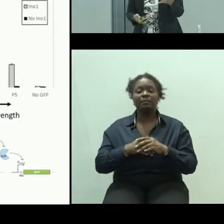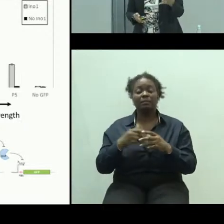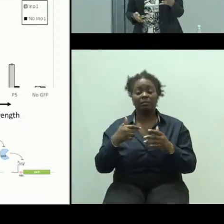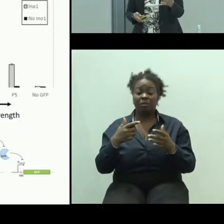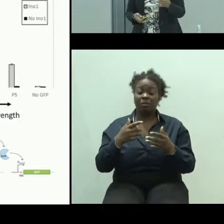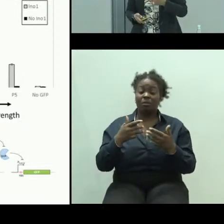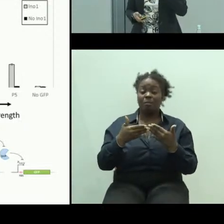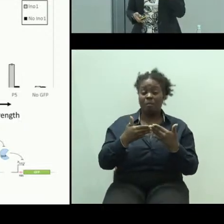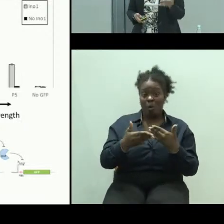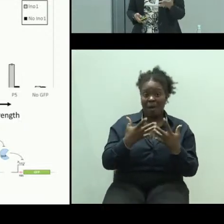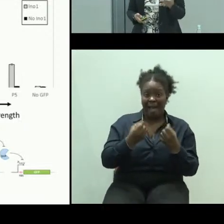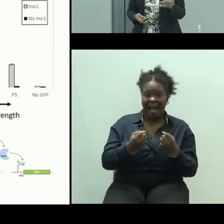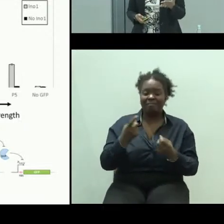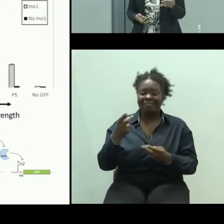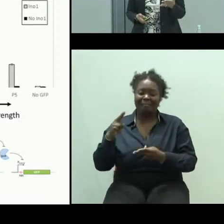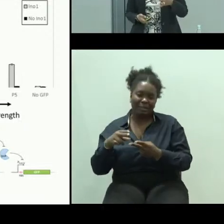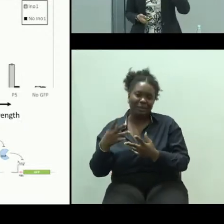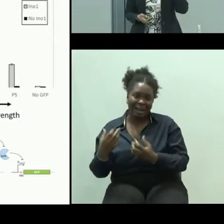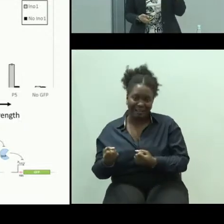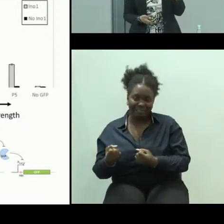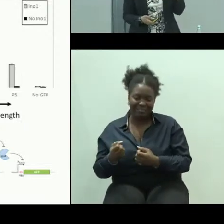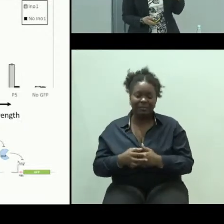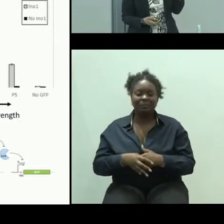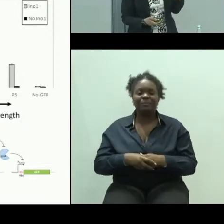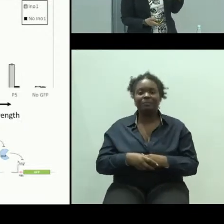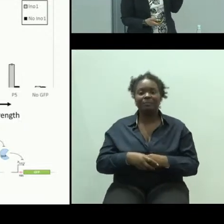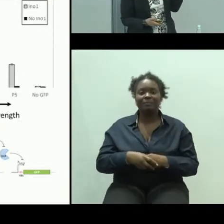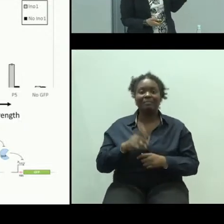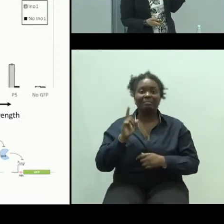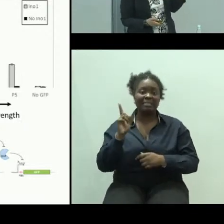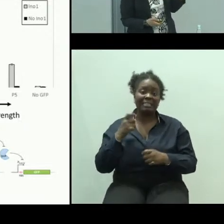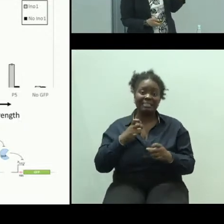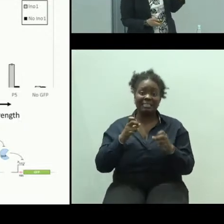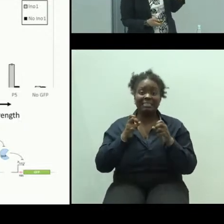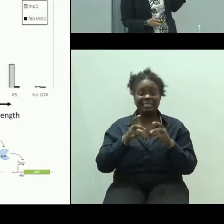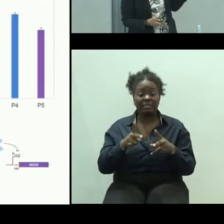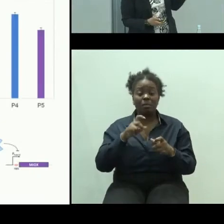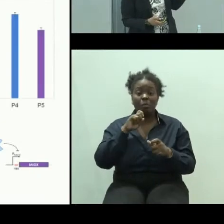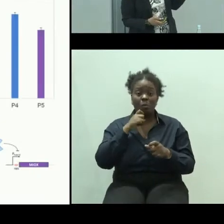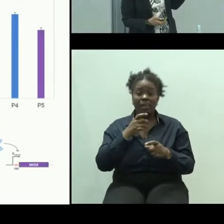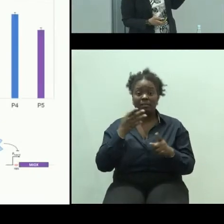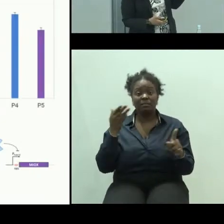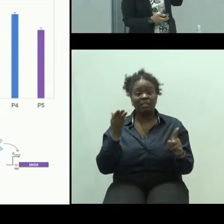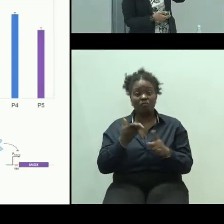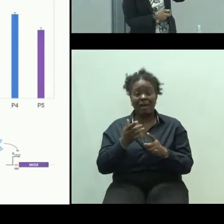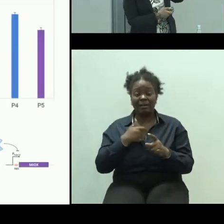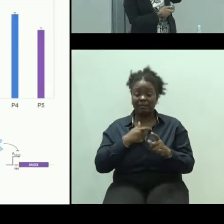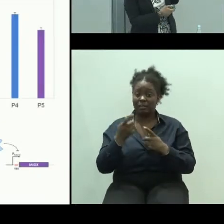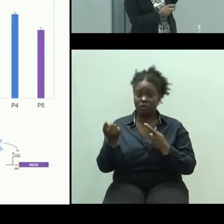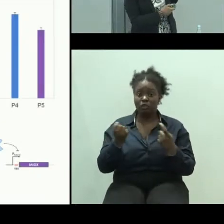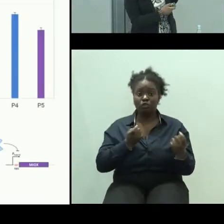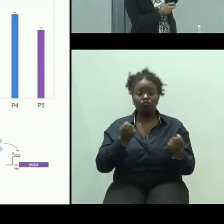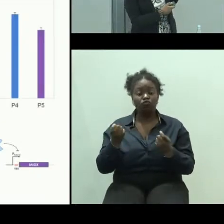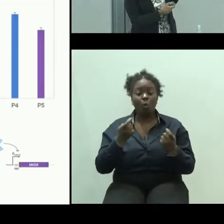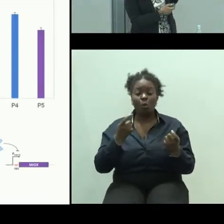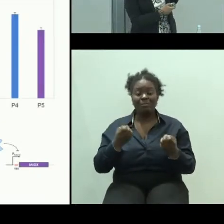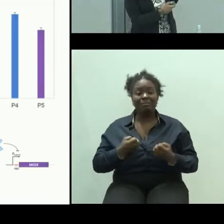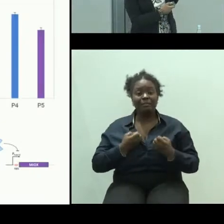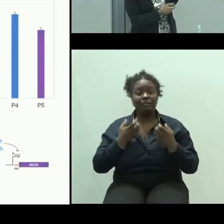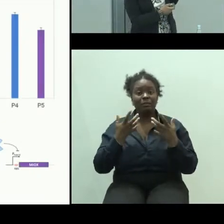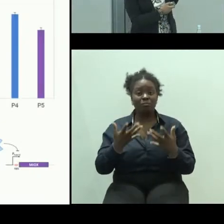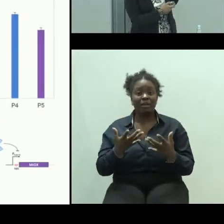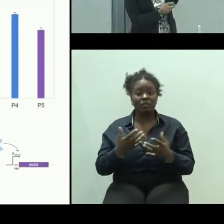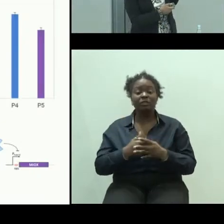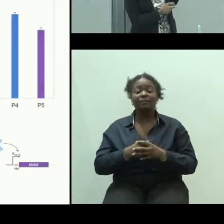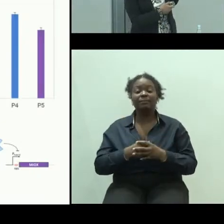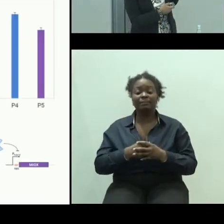have less. The next part then is to actually use this system to directly control the expression of the production,